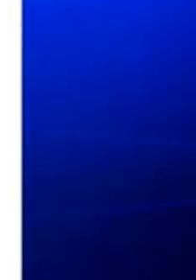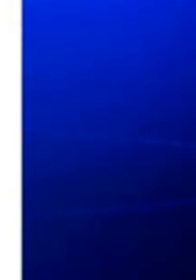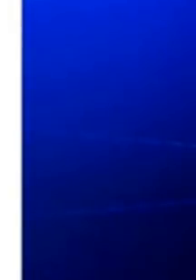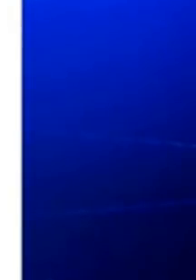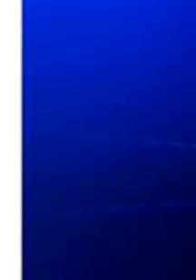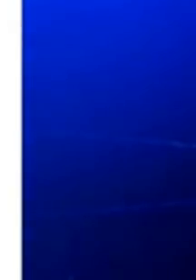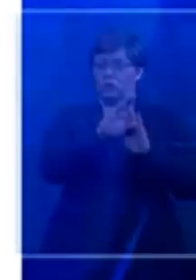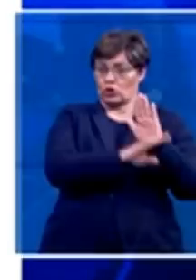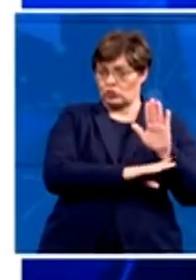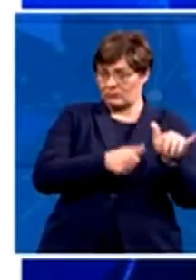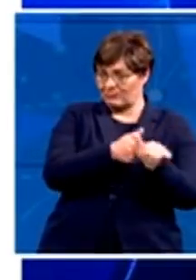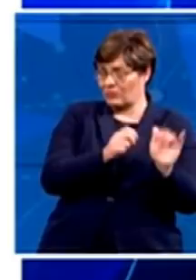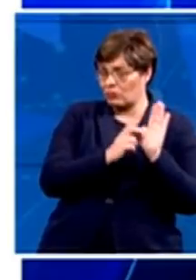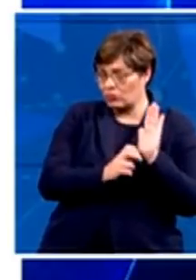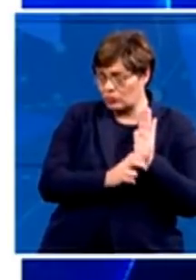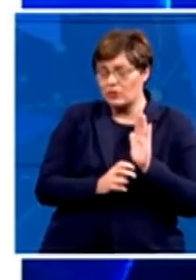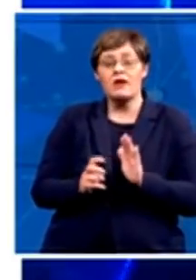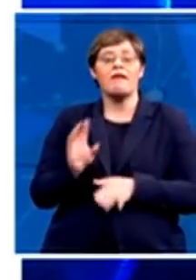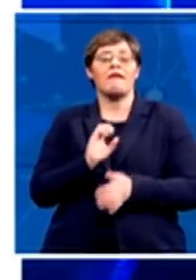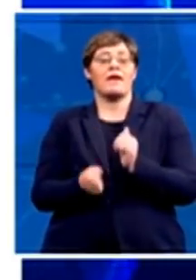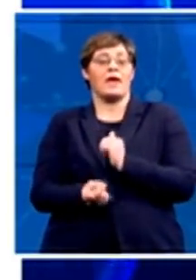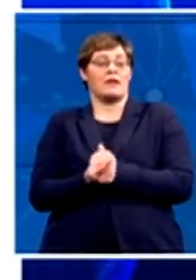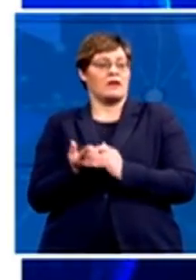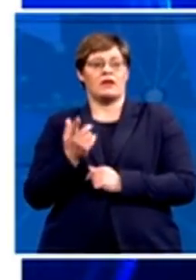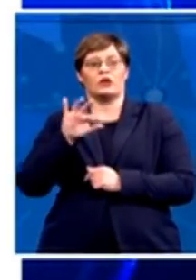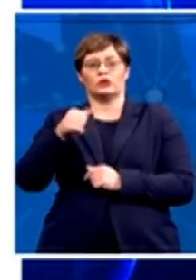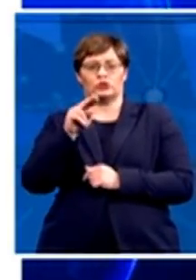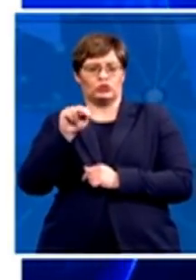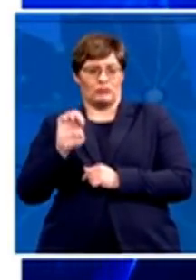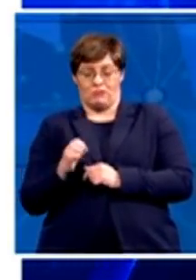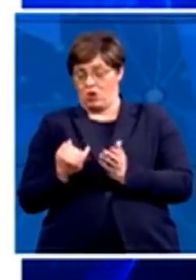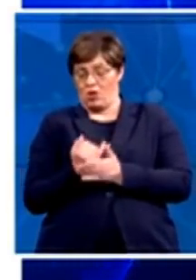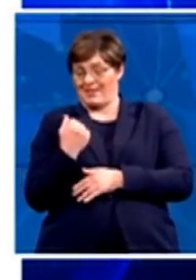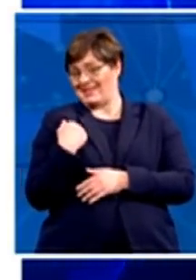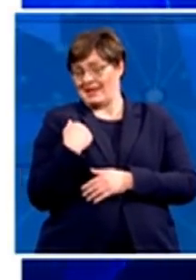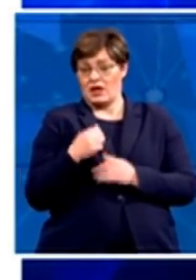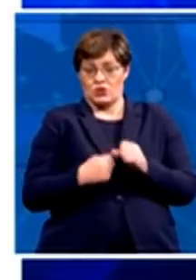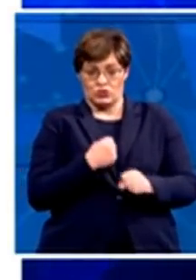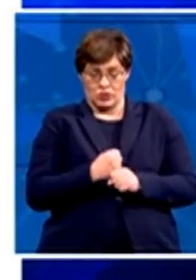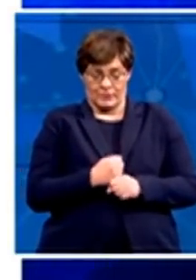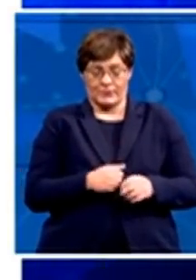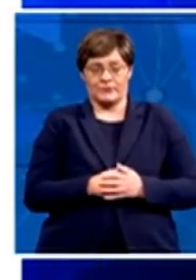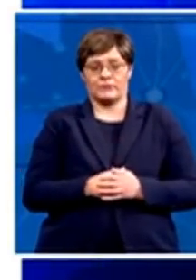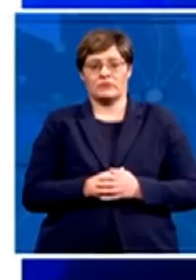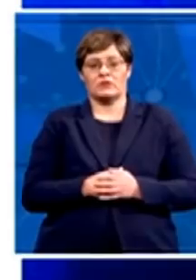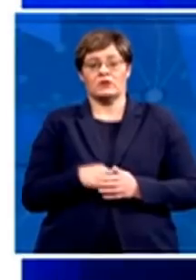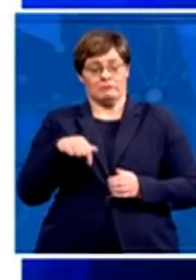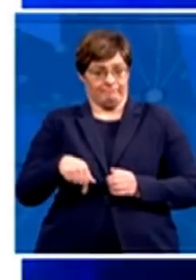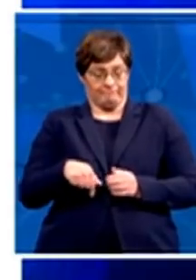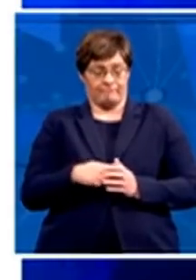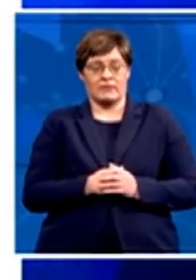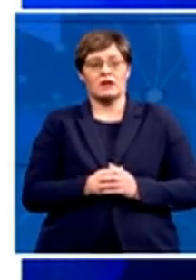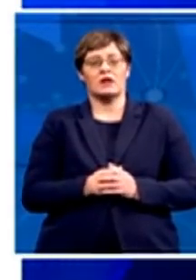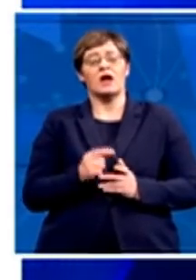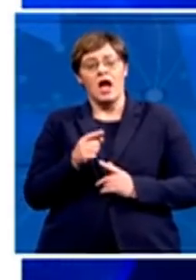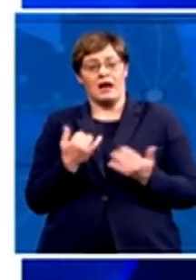in early June of this year. We are still awaiting judgment in that matter, and as it currently stands, we have no indication